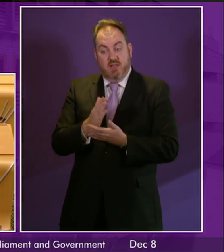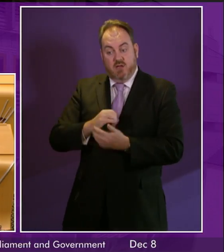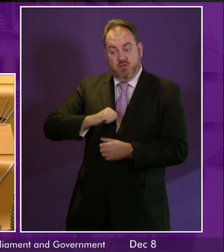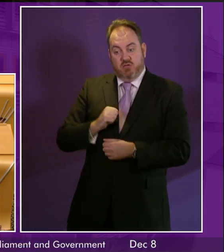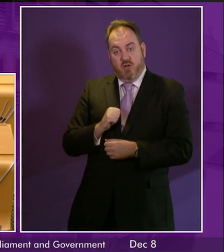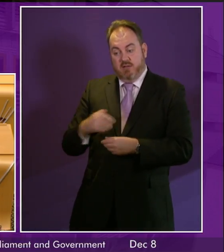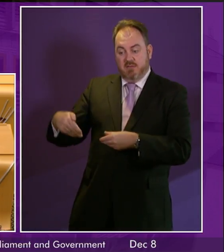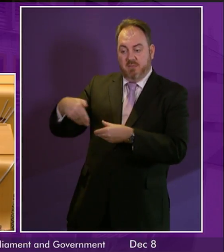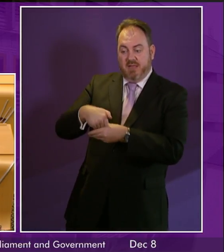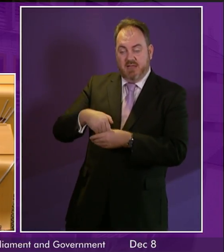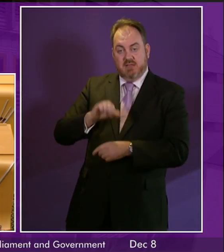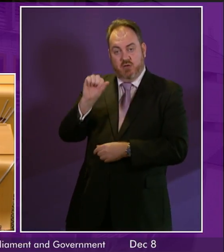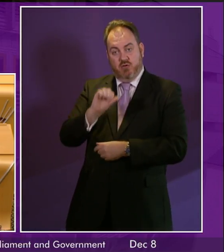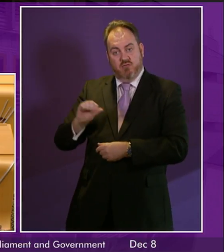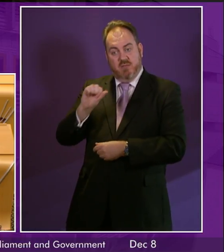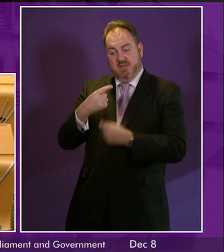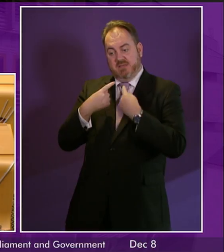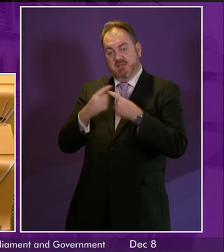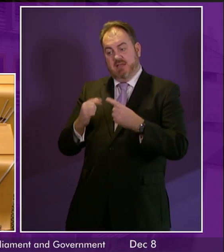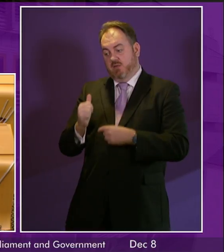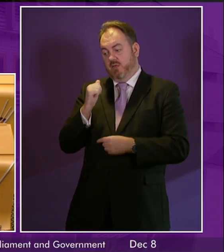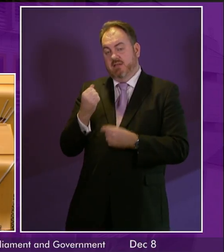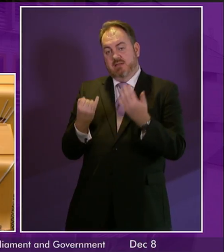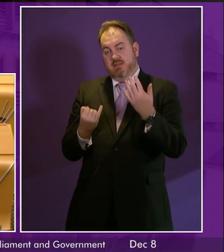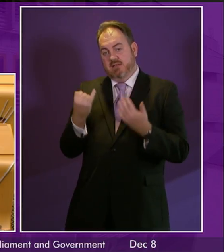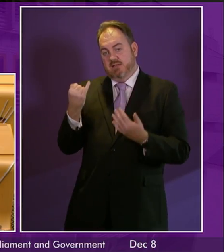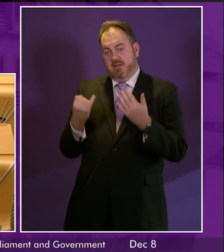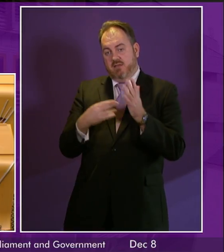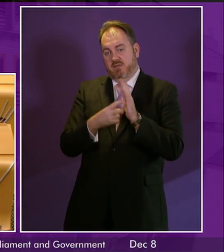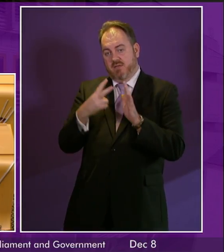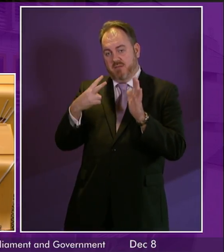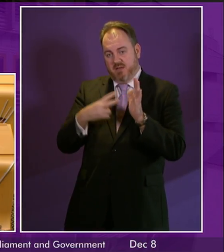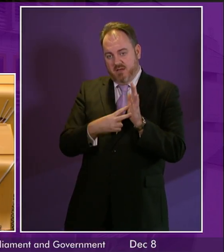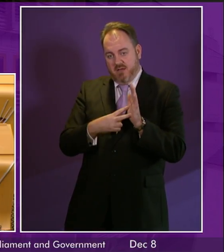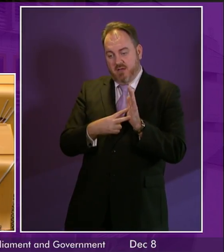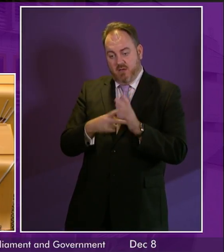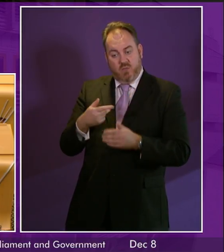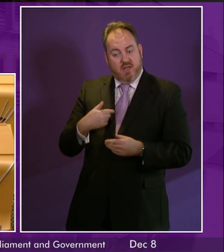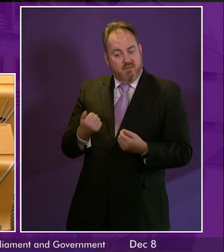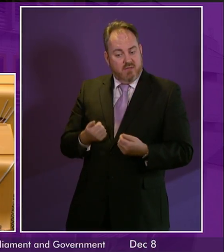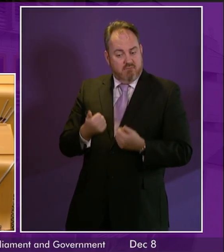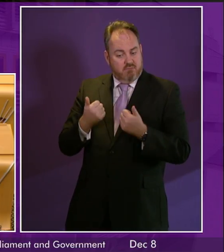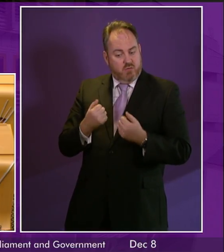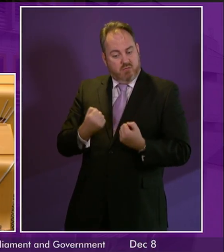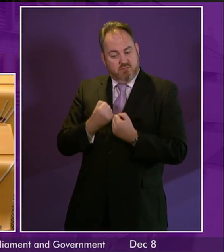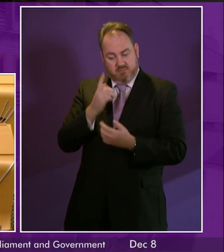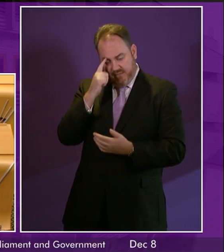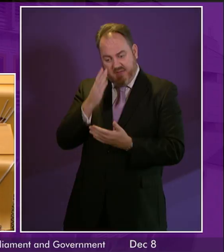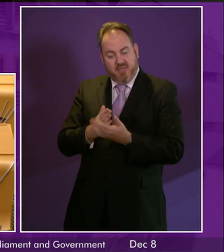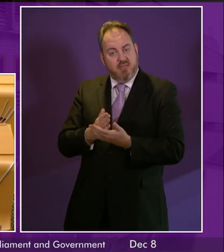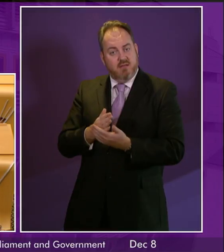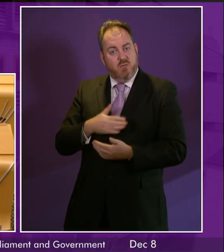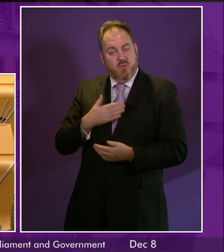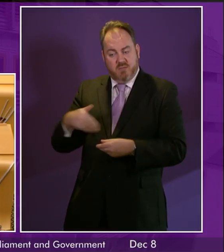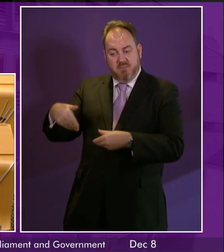during our evidence session on the 16th of November, we have entered the discussions in good faith and will endeavour to make